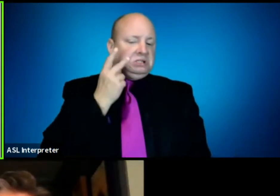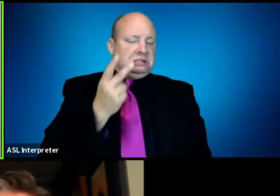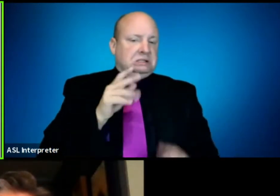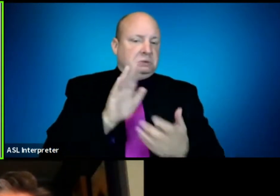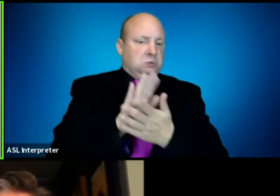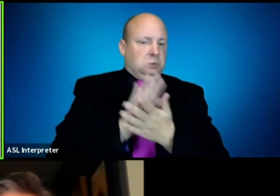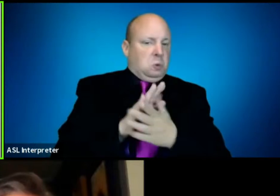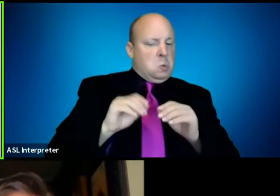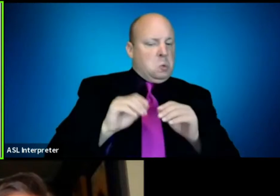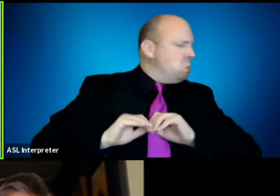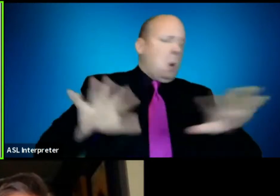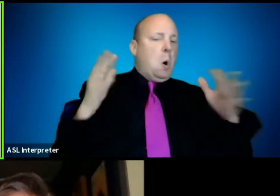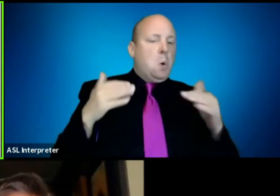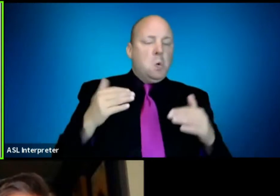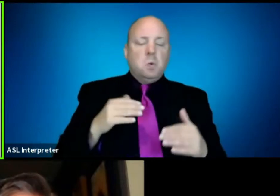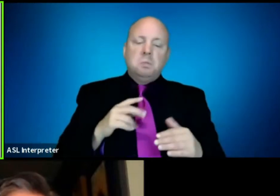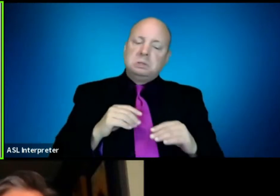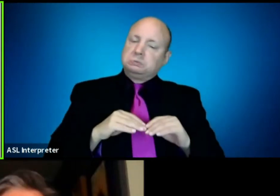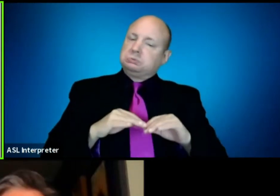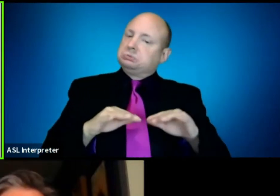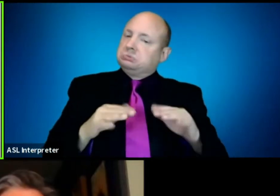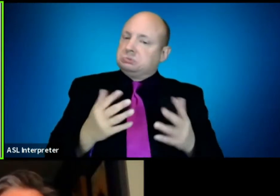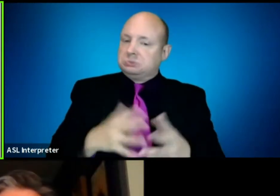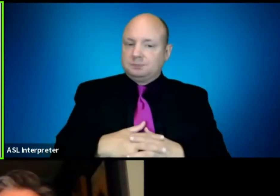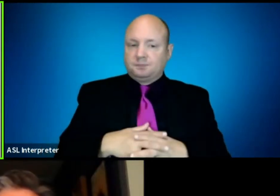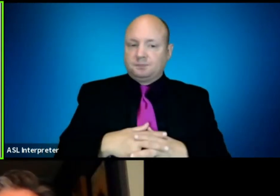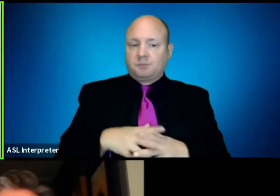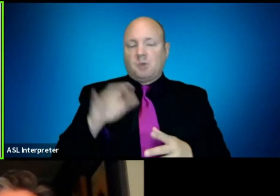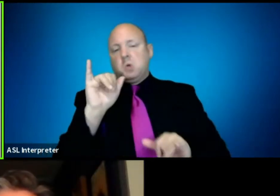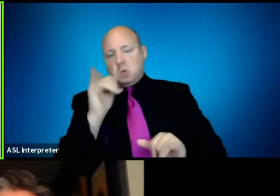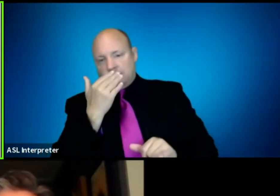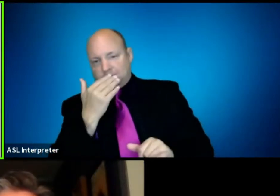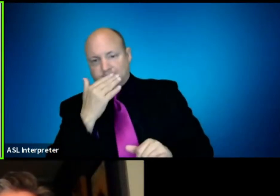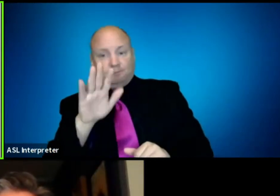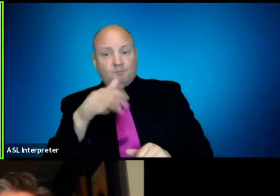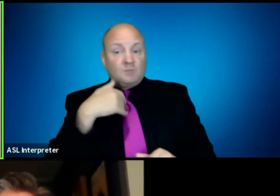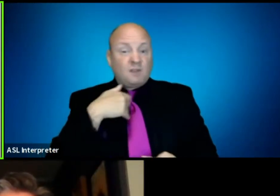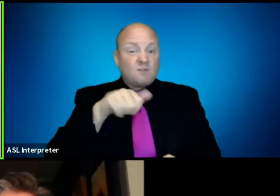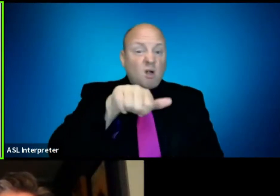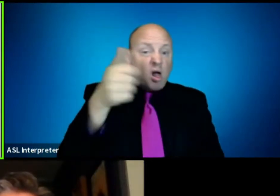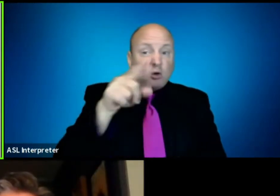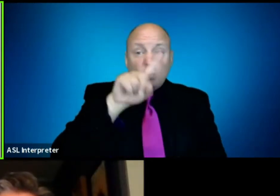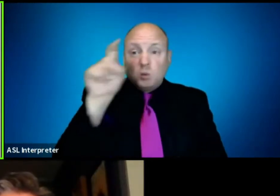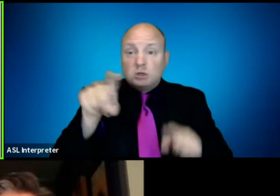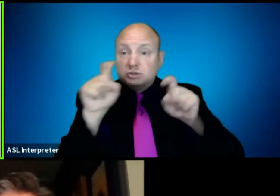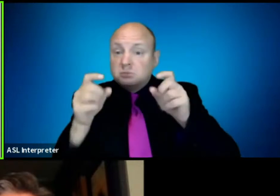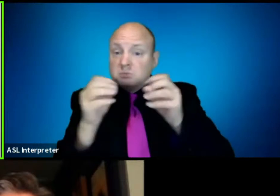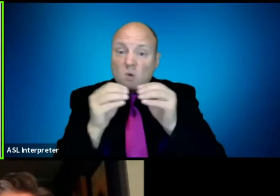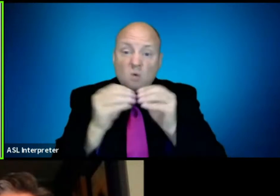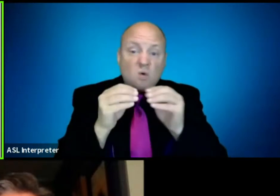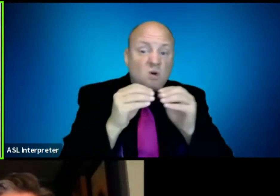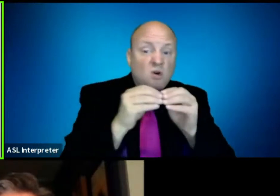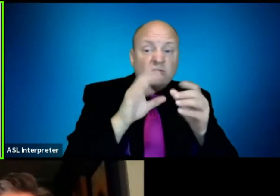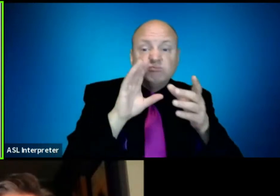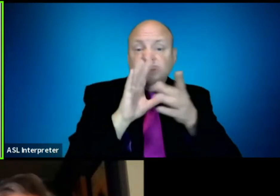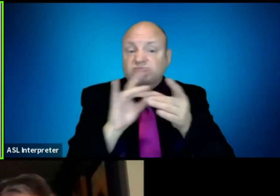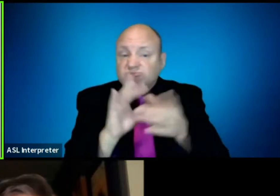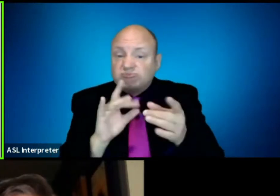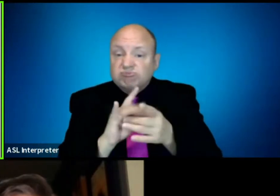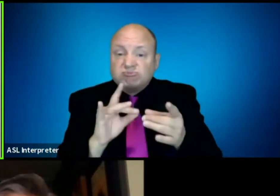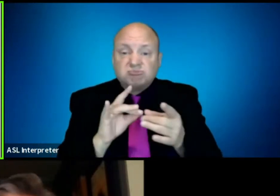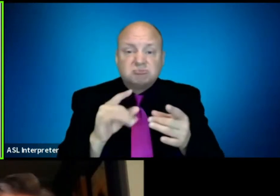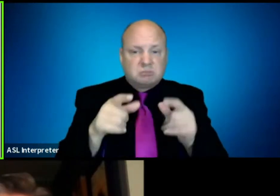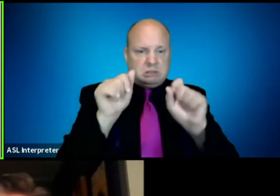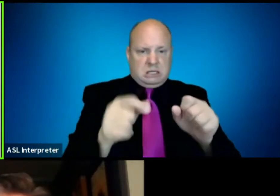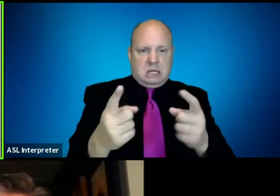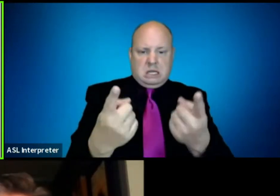Thank you, Fedor. And remember, if you have questions, please send your messages to me, Delia